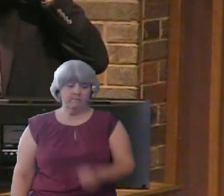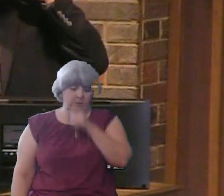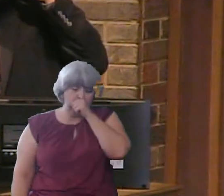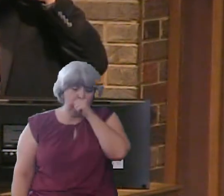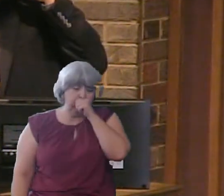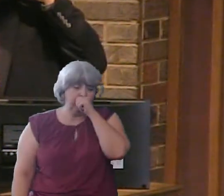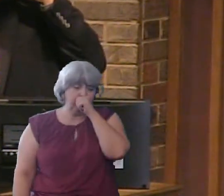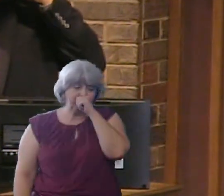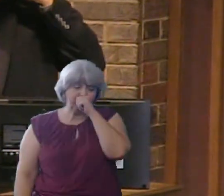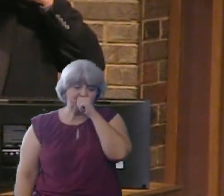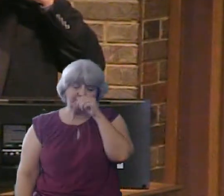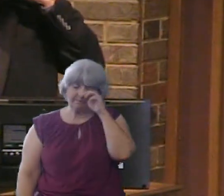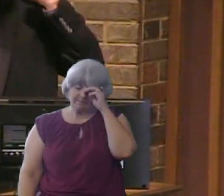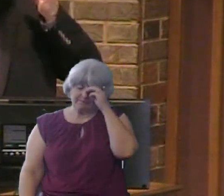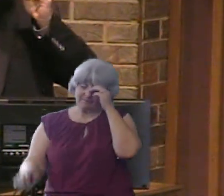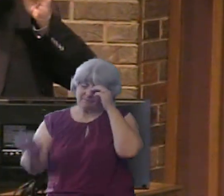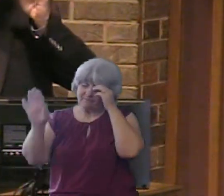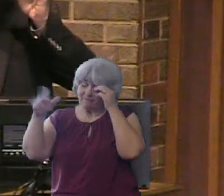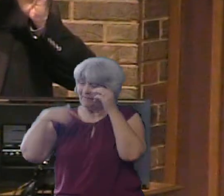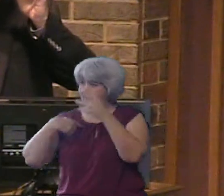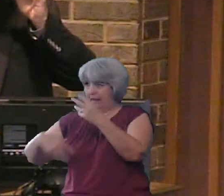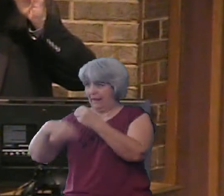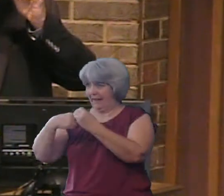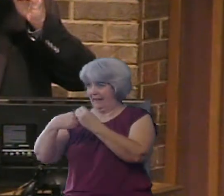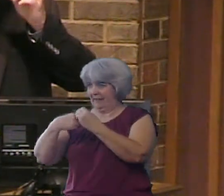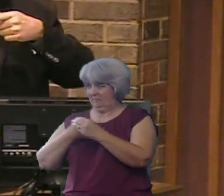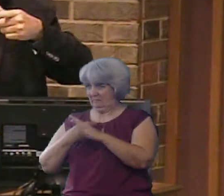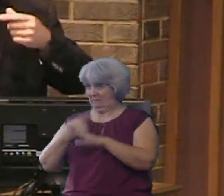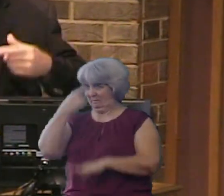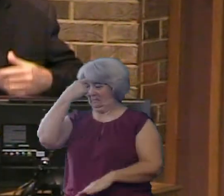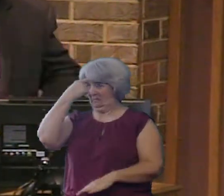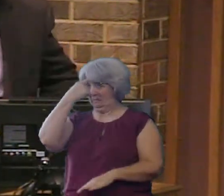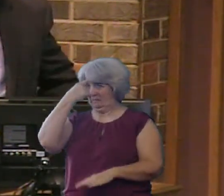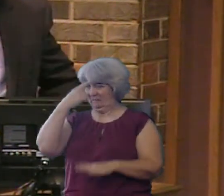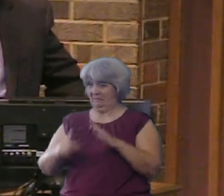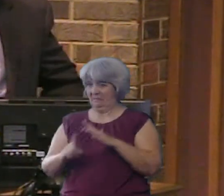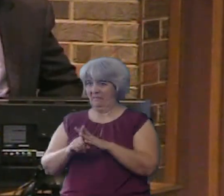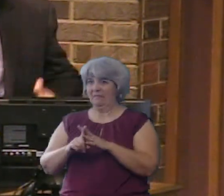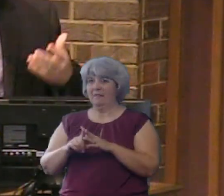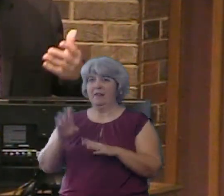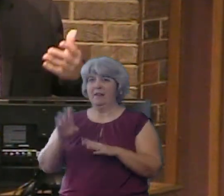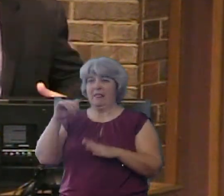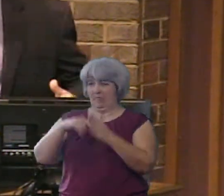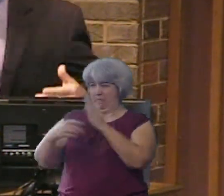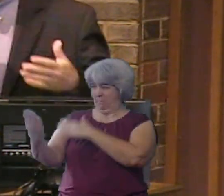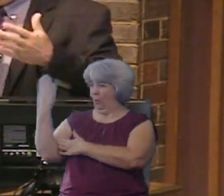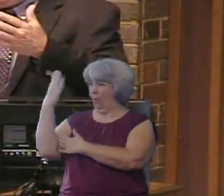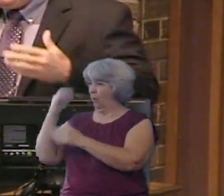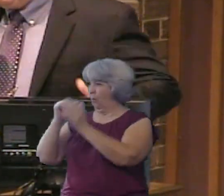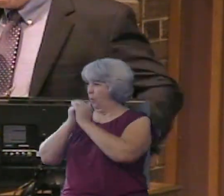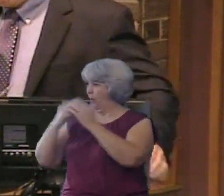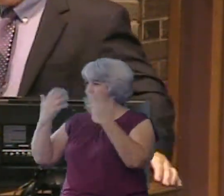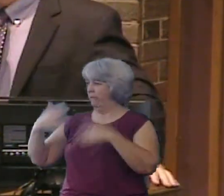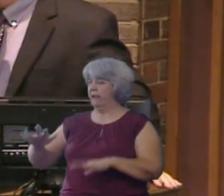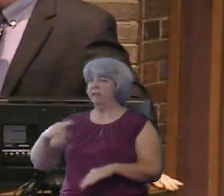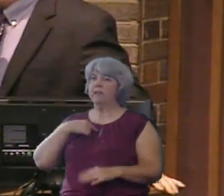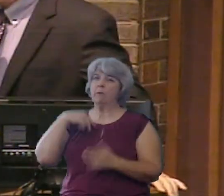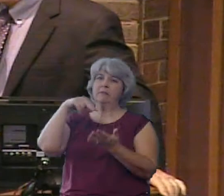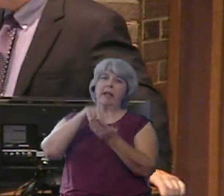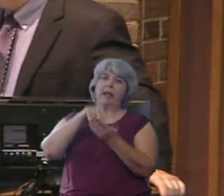It's not in my notes. Wasn't planning to talk about it, but at the conclusion of services tonight, this morning, I was standing in the back of the